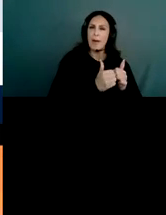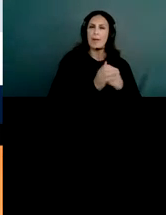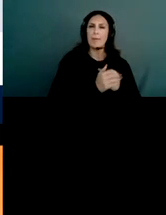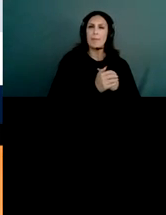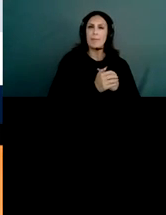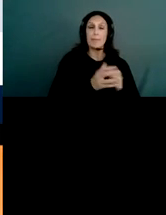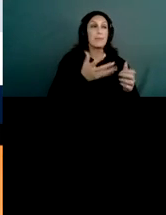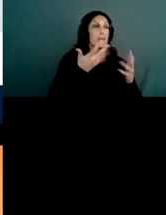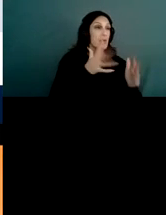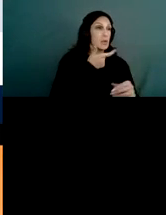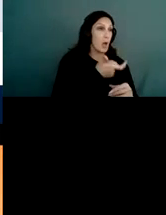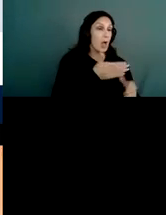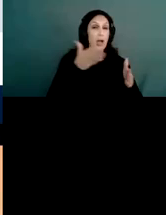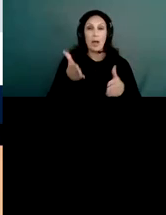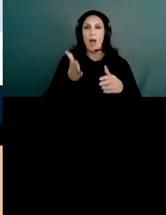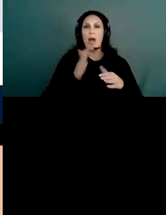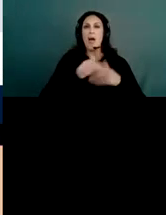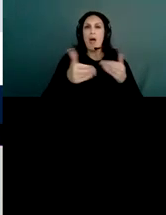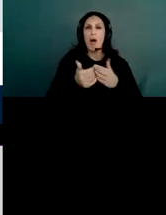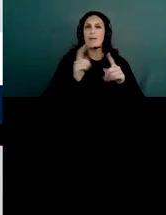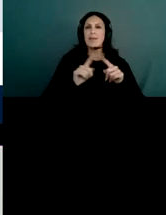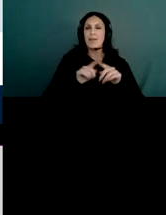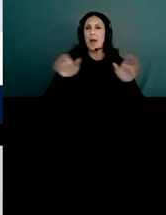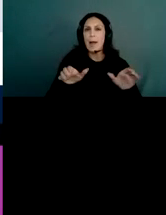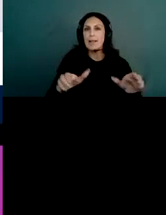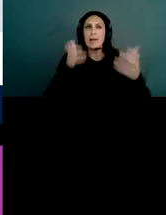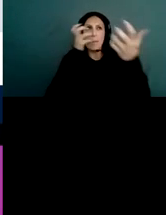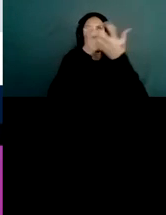level, and they must complete all the activities to complete the level.